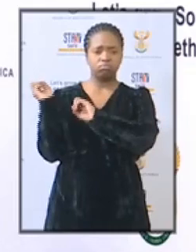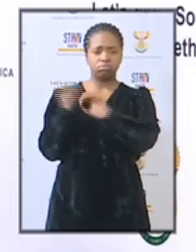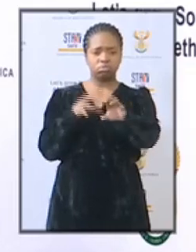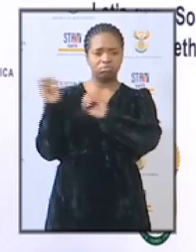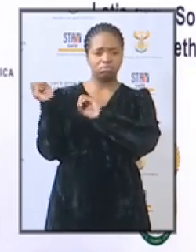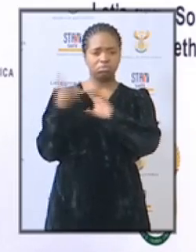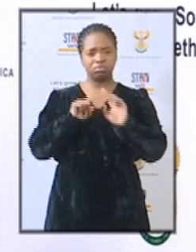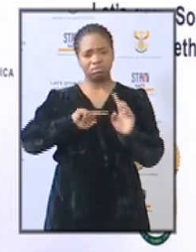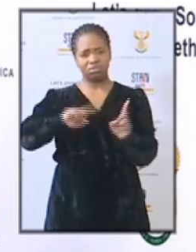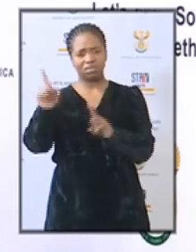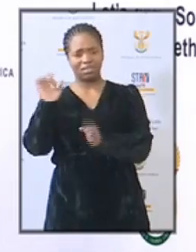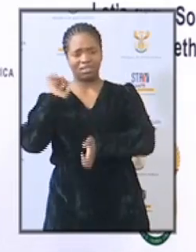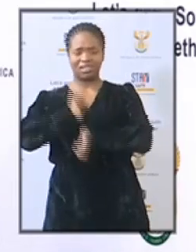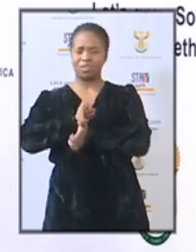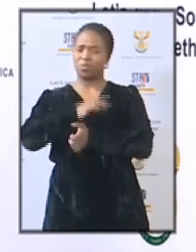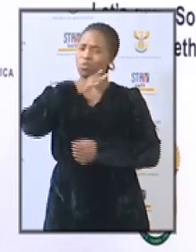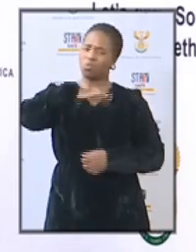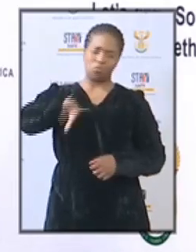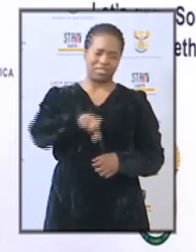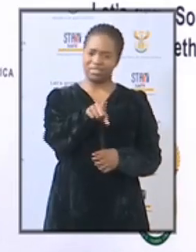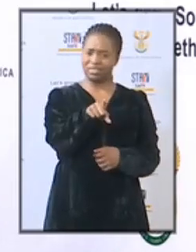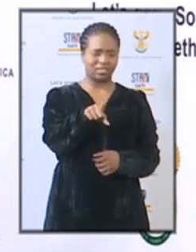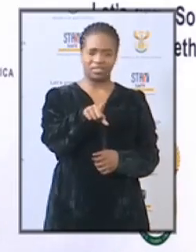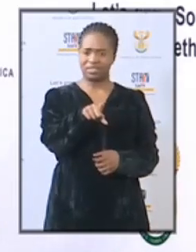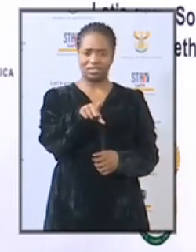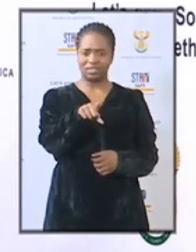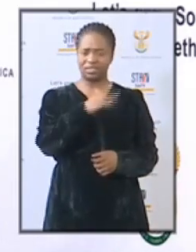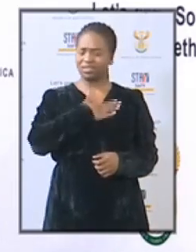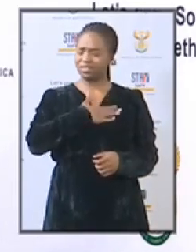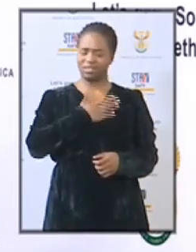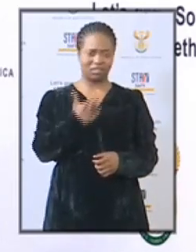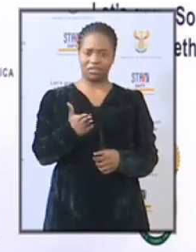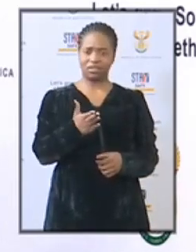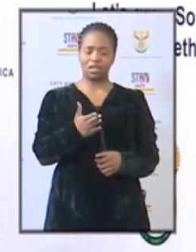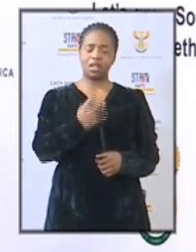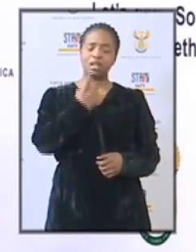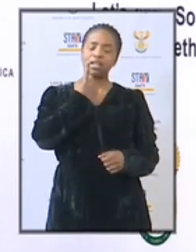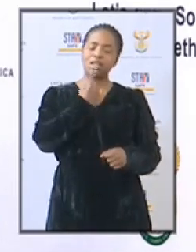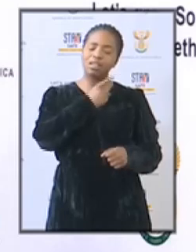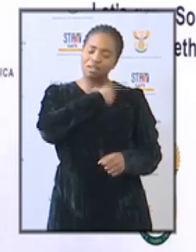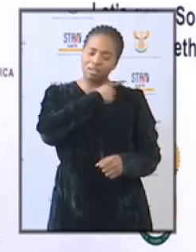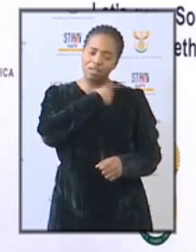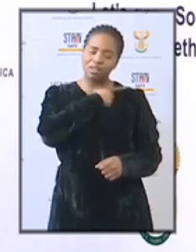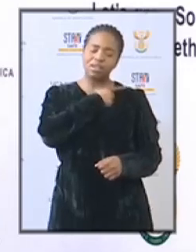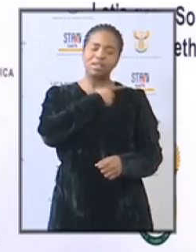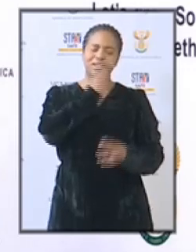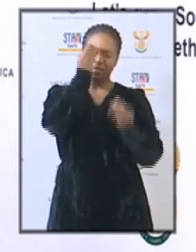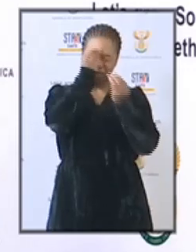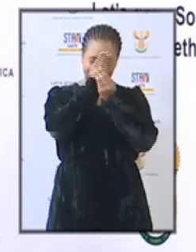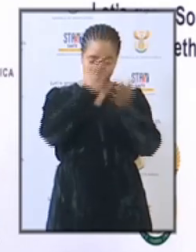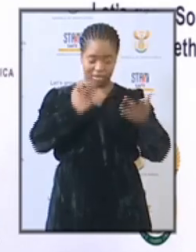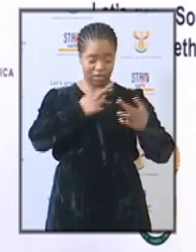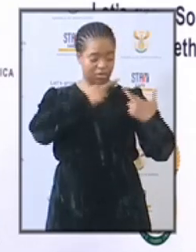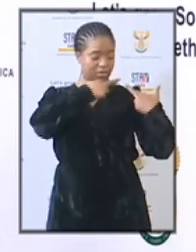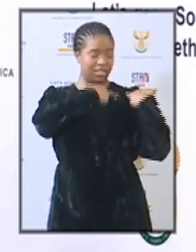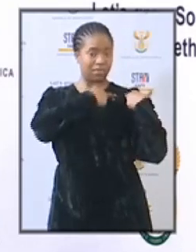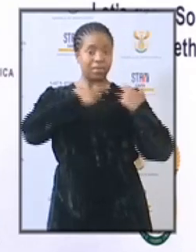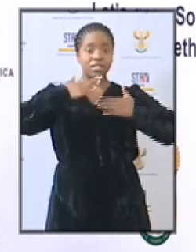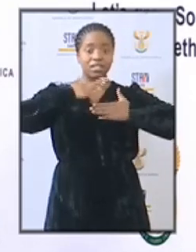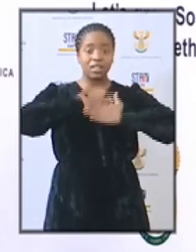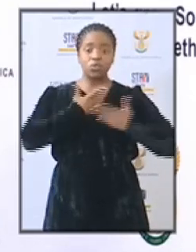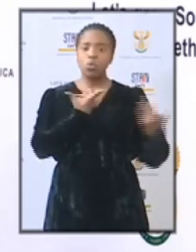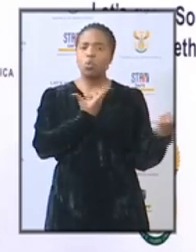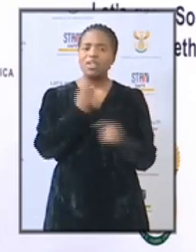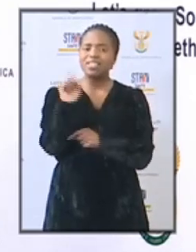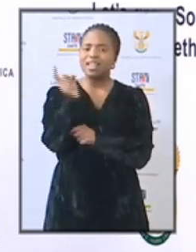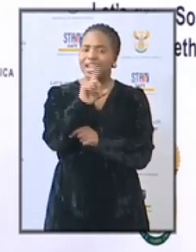to carry people. We didn't want that. And that's why I've always said to the sector, our responsibility is to make sure